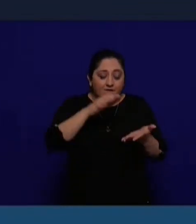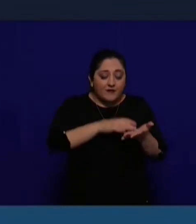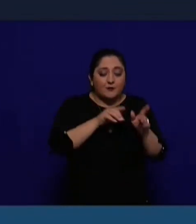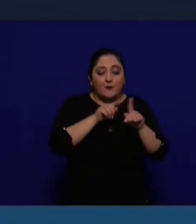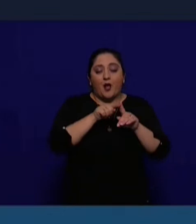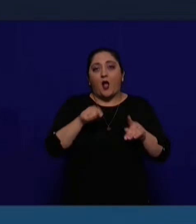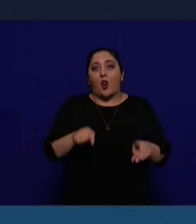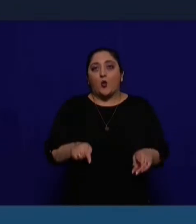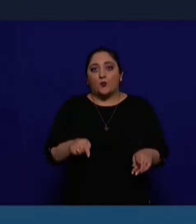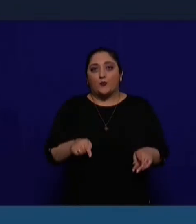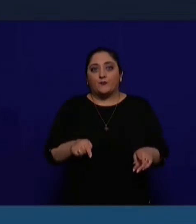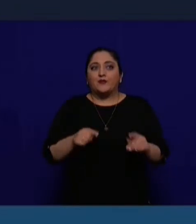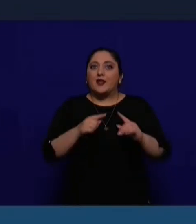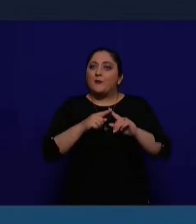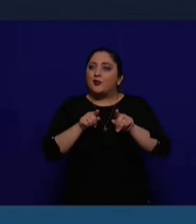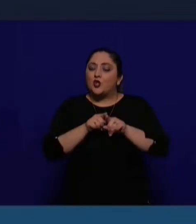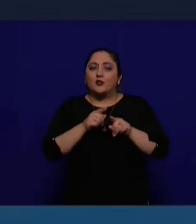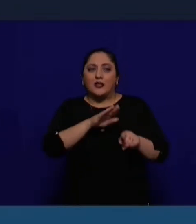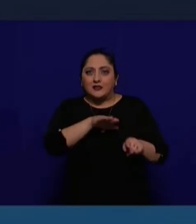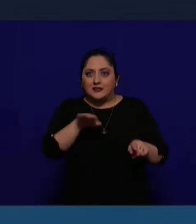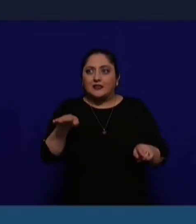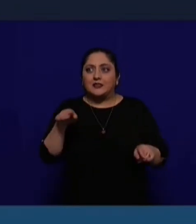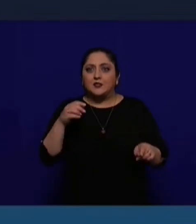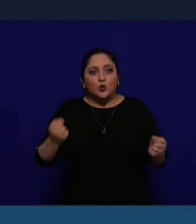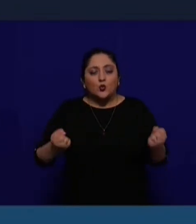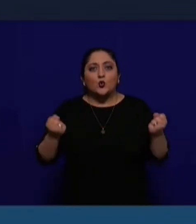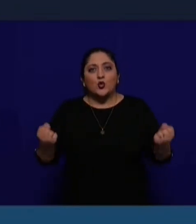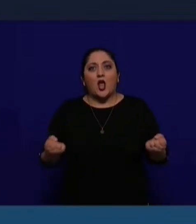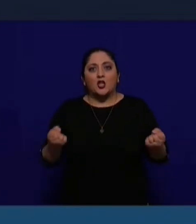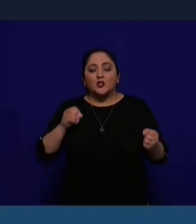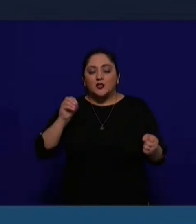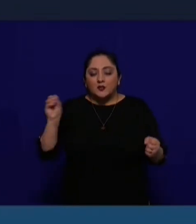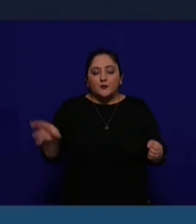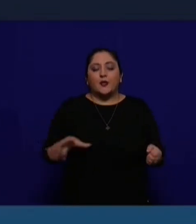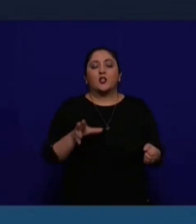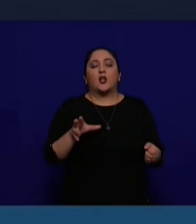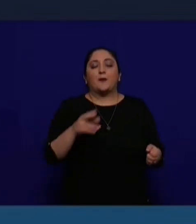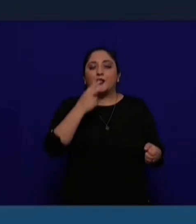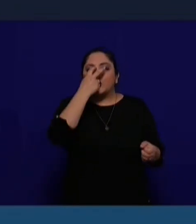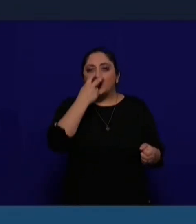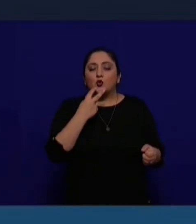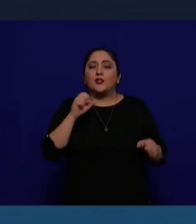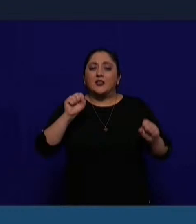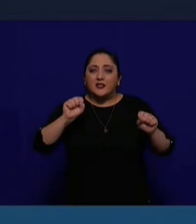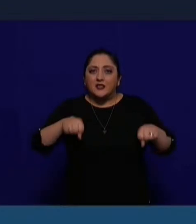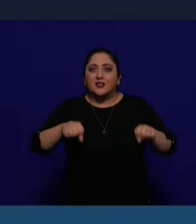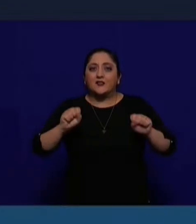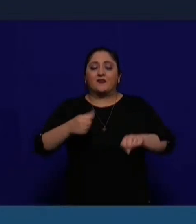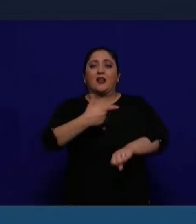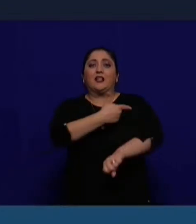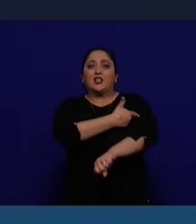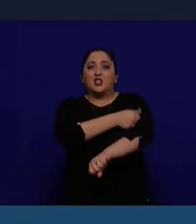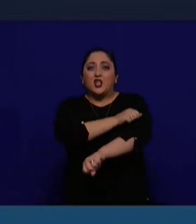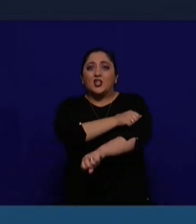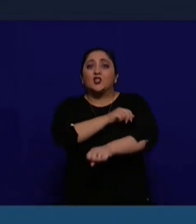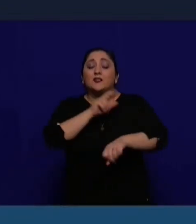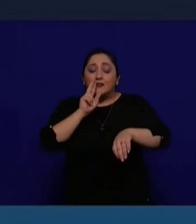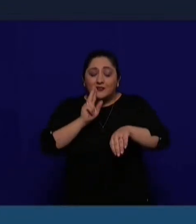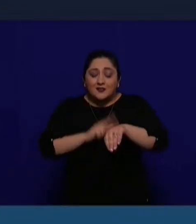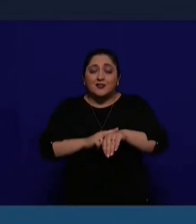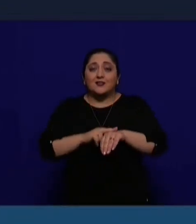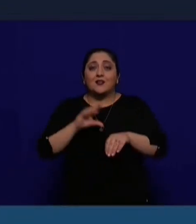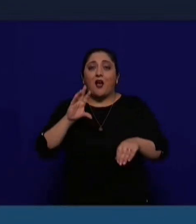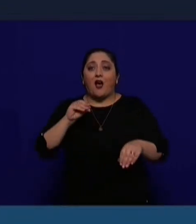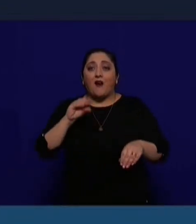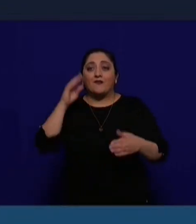u ninkoraġġixxi lil kulħadd li speċjalment l-anzjani li jieħdu t-tilqima għaliex it-tilqima hija l-aħjar mod li inti tista' tipproteġi